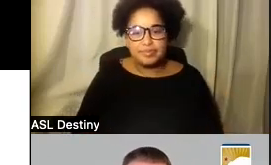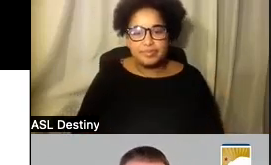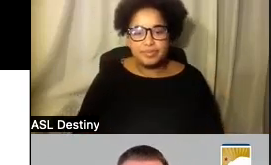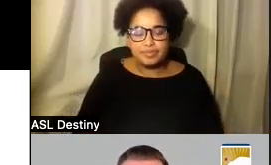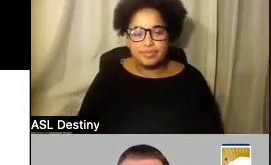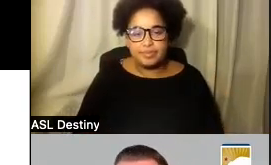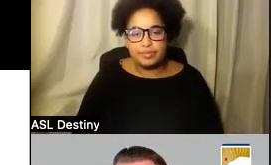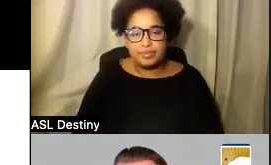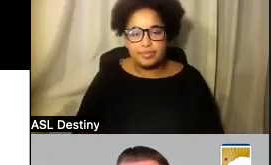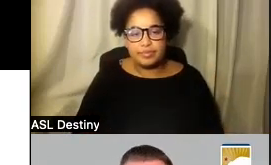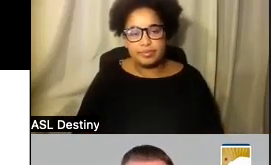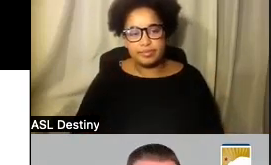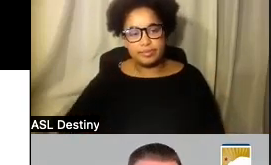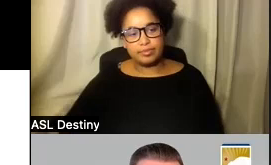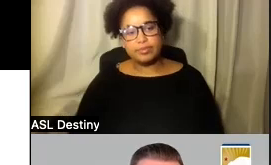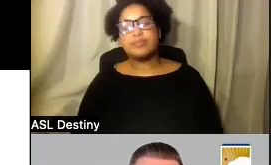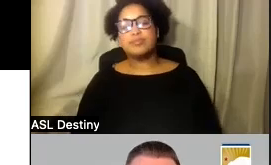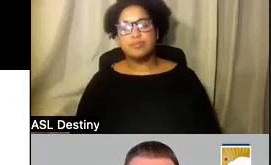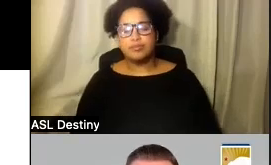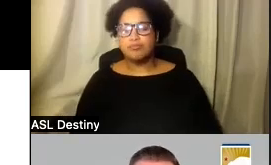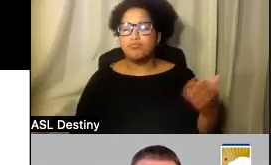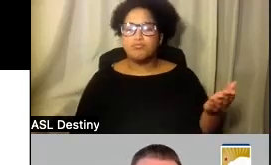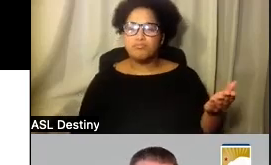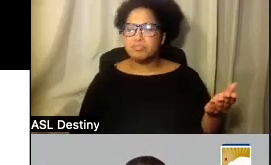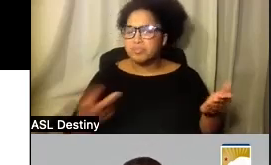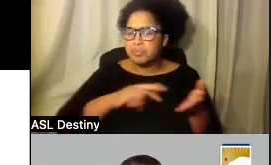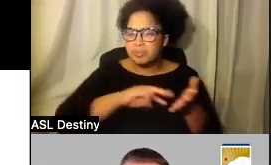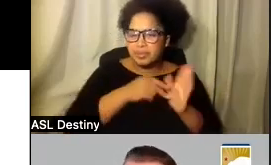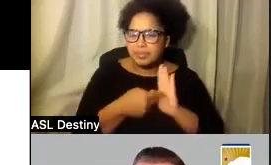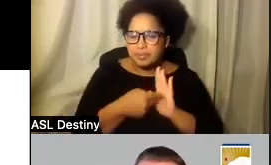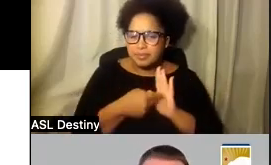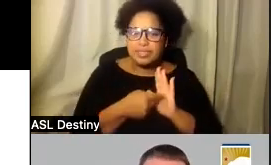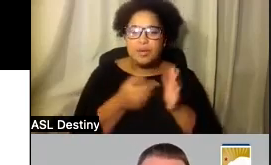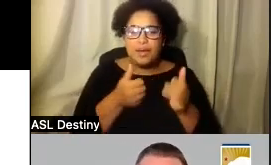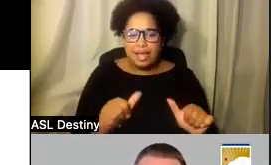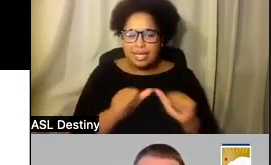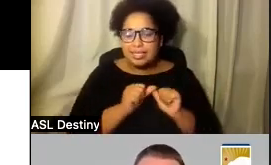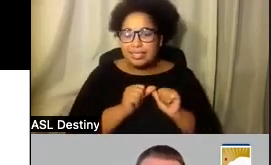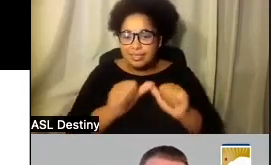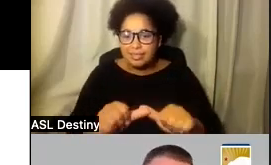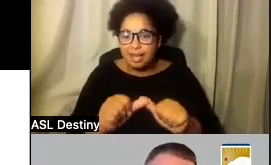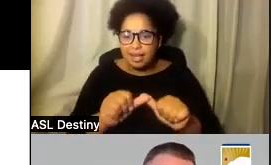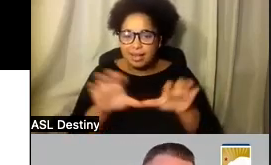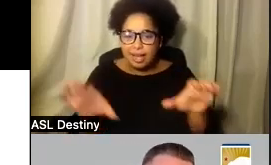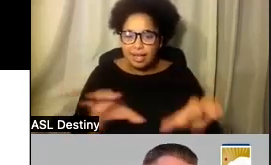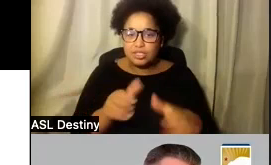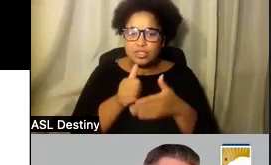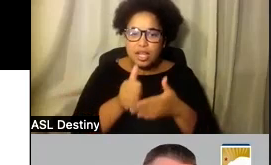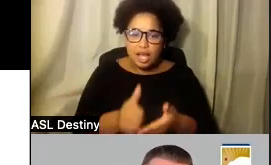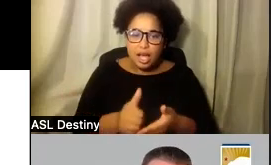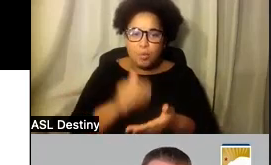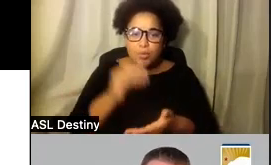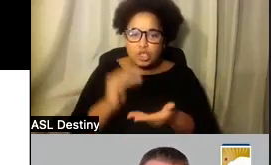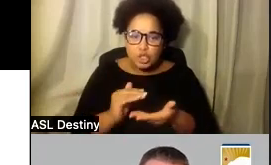So what is hazard mitigation? It is any sustained action taken to reduce or eliminate long-term risk to life and property from natural hazard